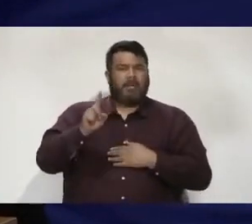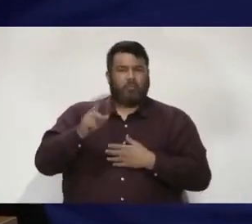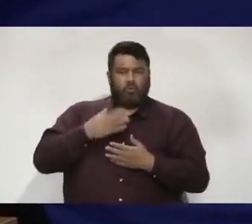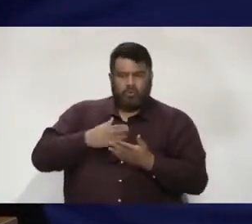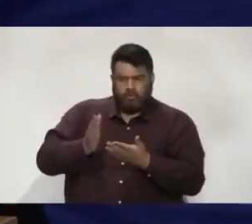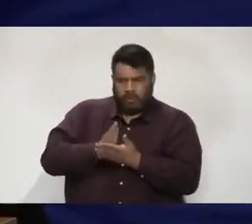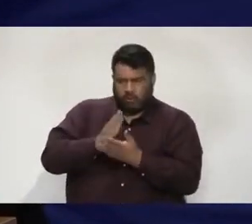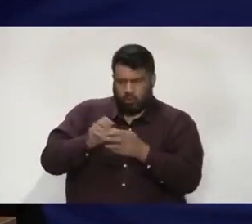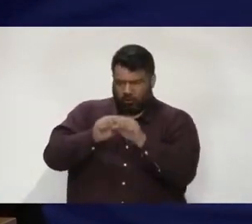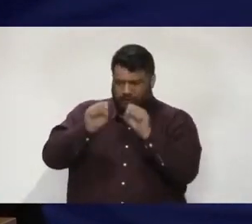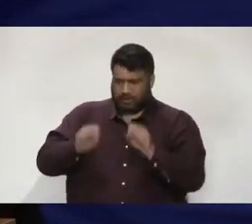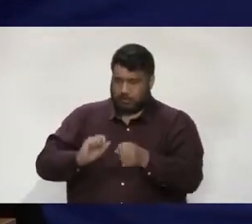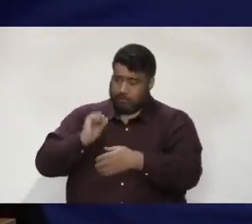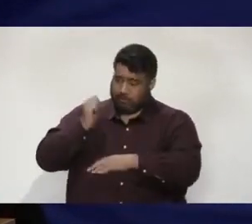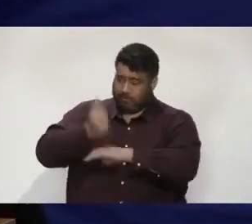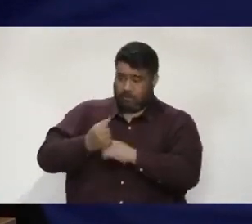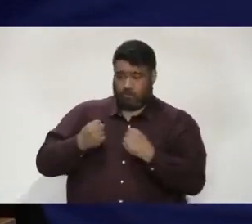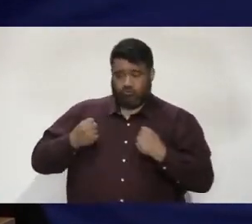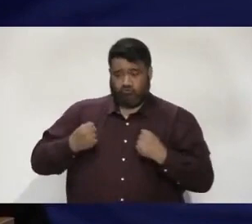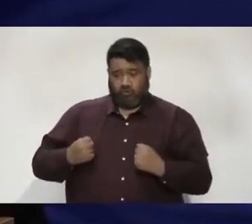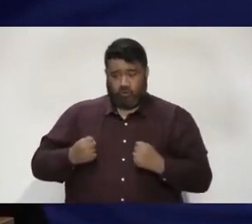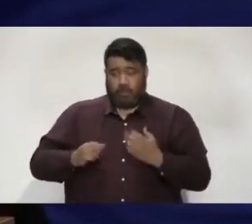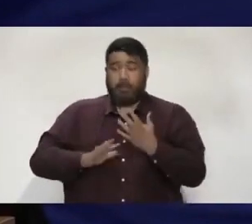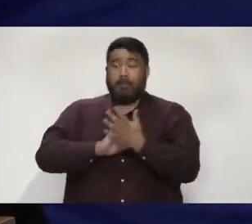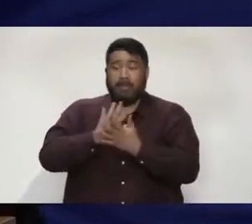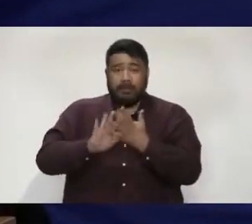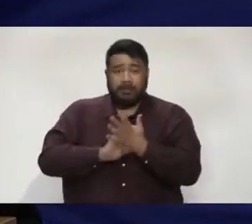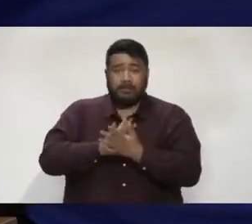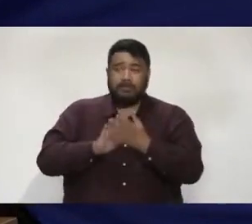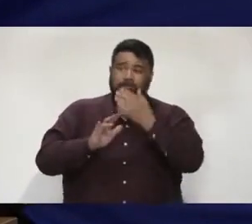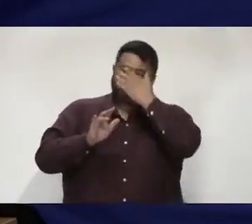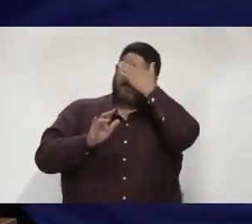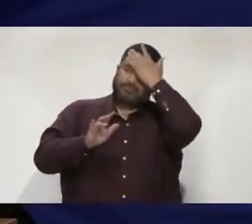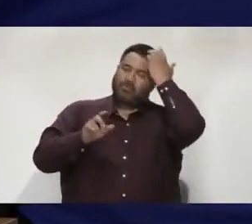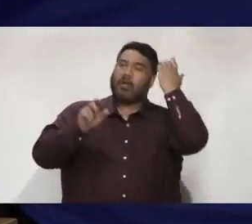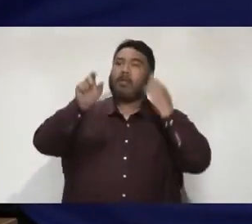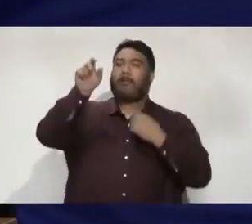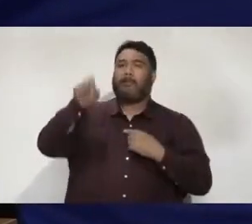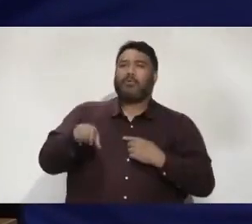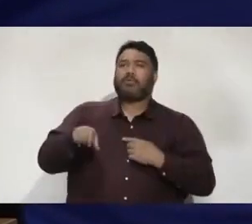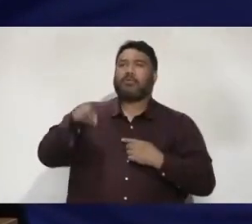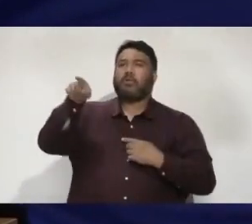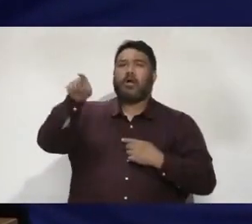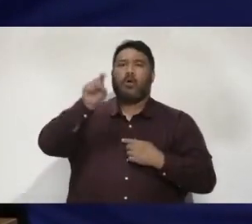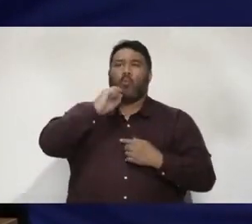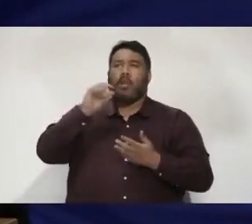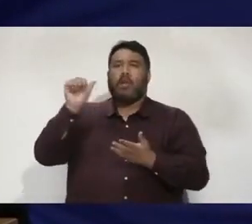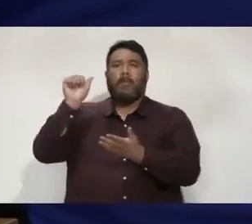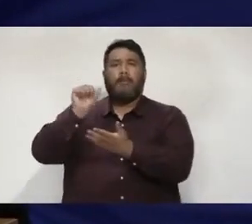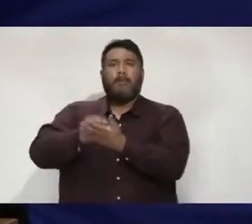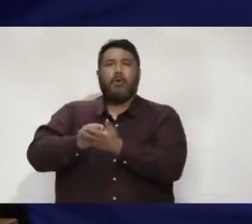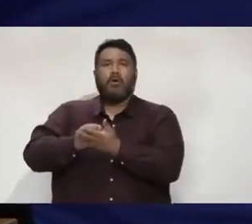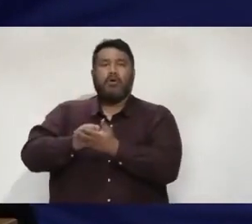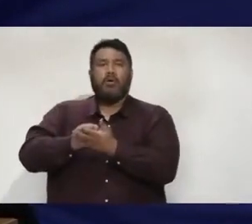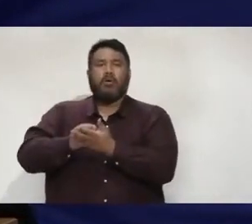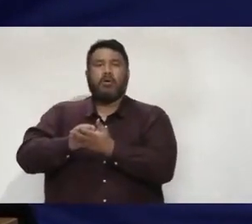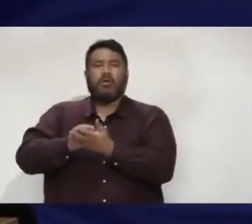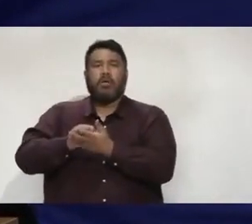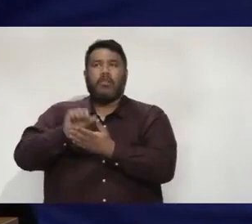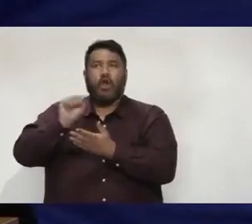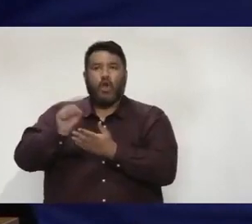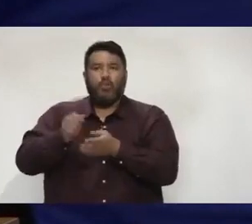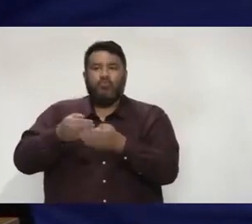system so that we know that when someone is booking both a place in a managed isolation system, that they've also